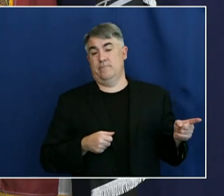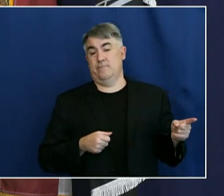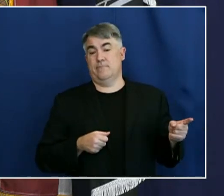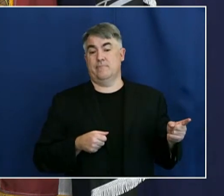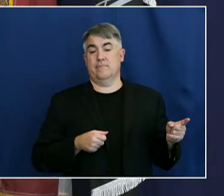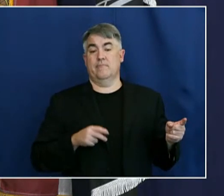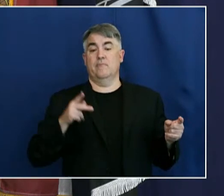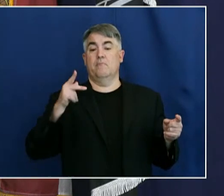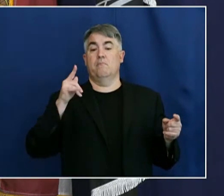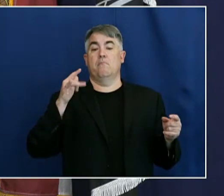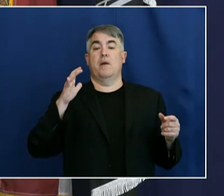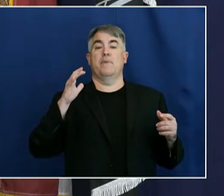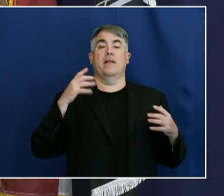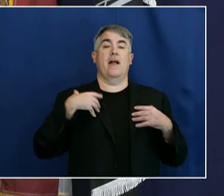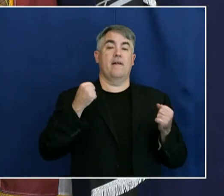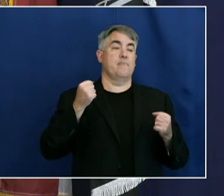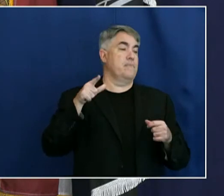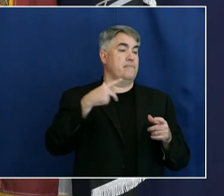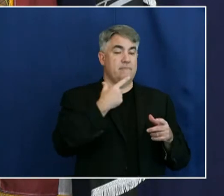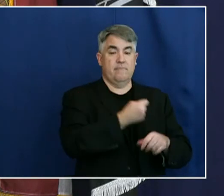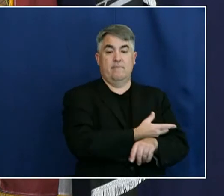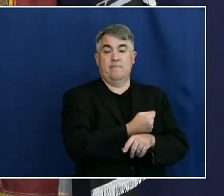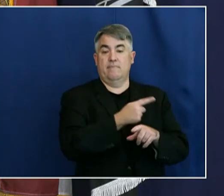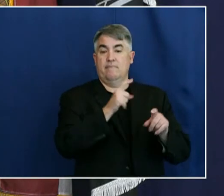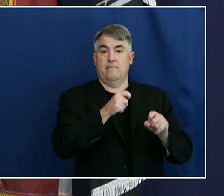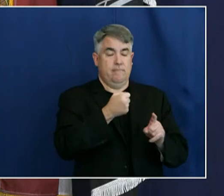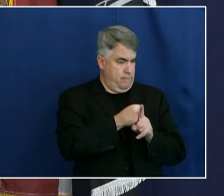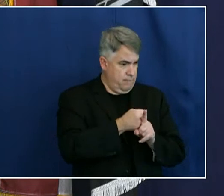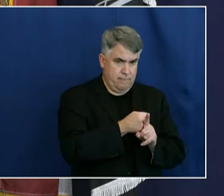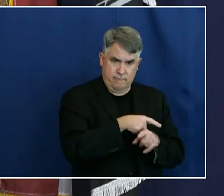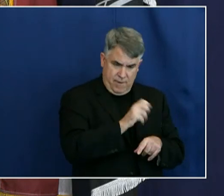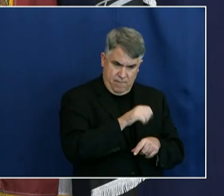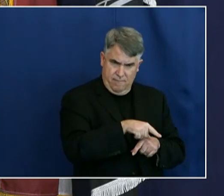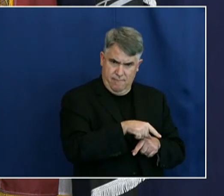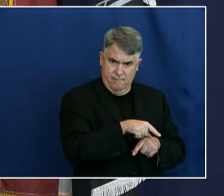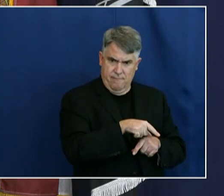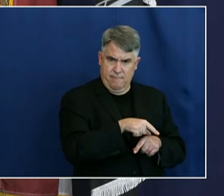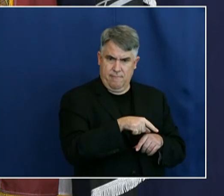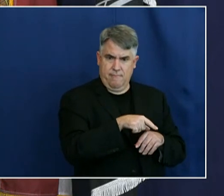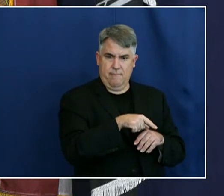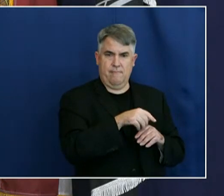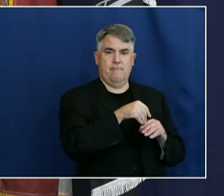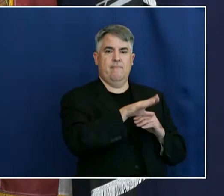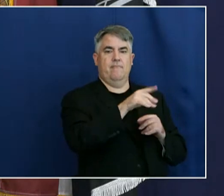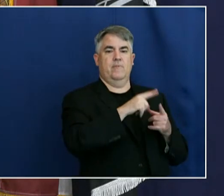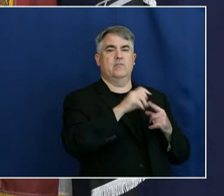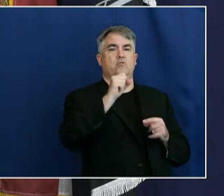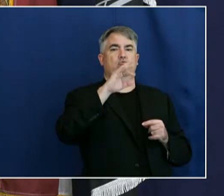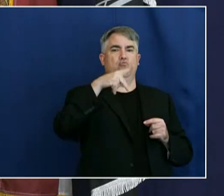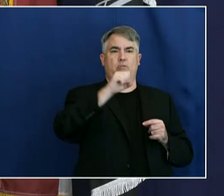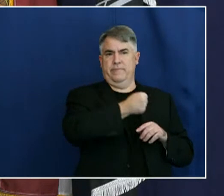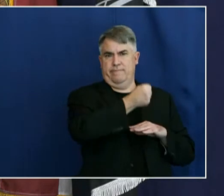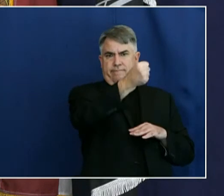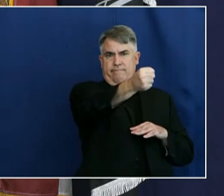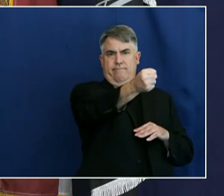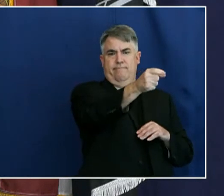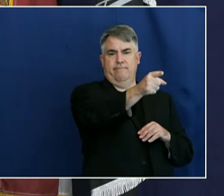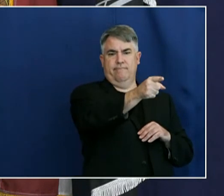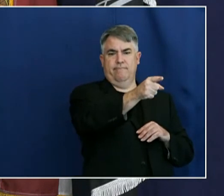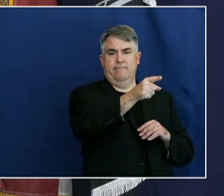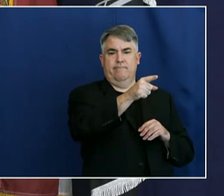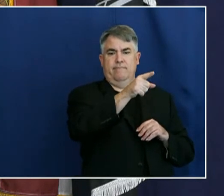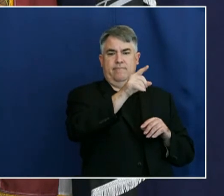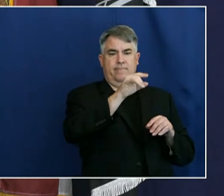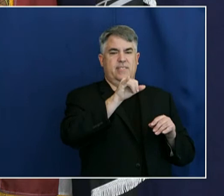lab and then sent routinely to Scripps Research Institute, and it was whole genome sequence there. So that's how we've picked